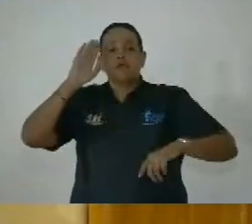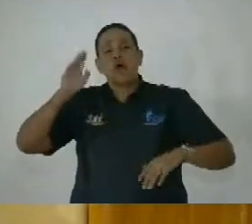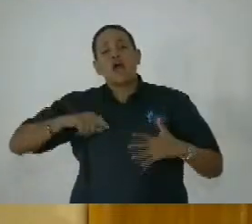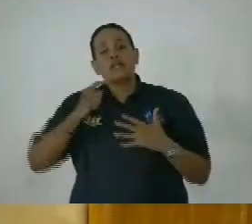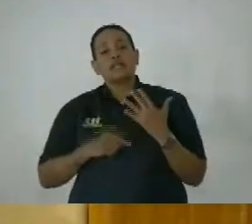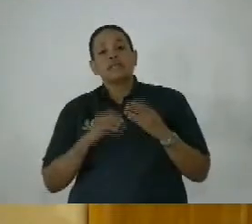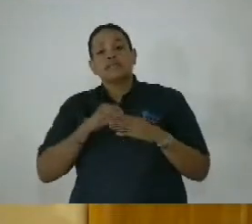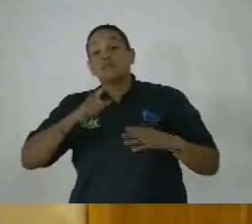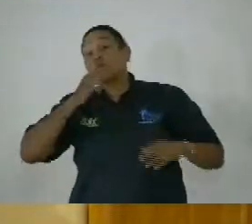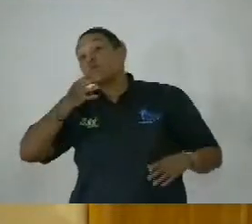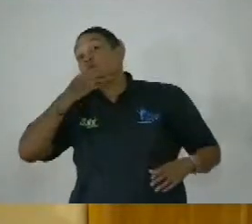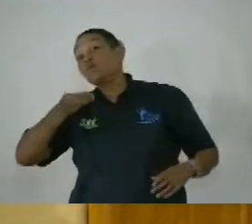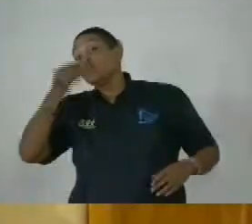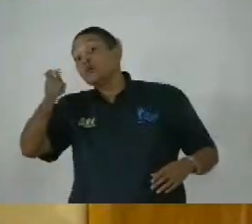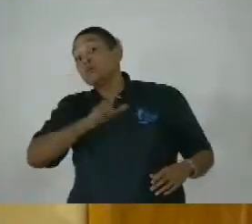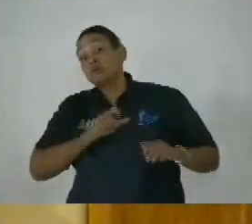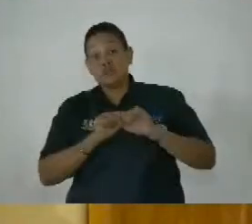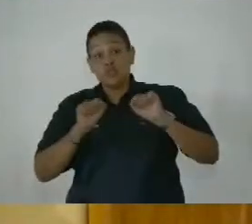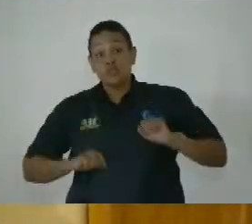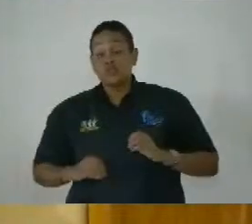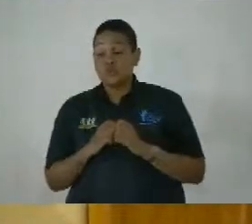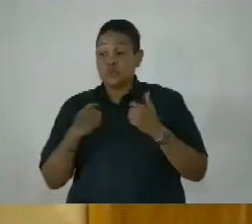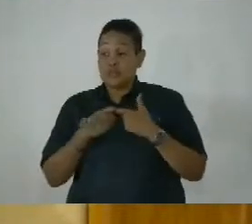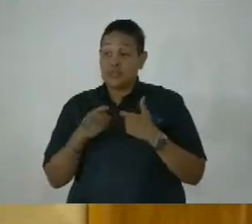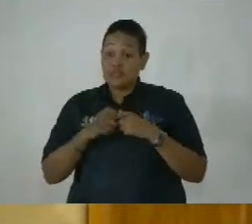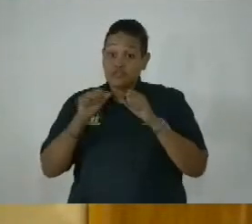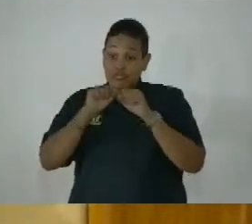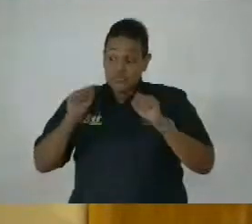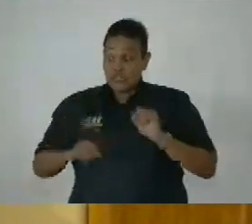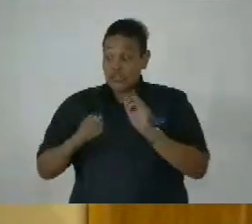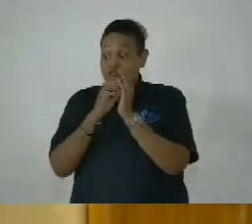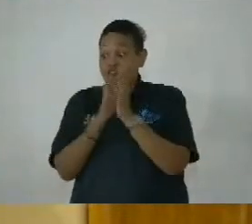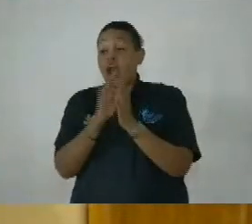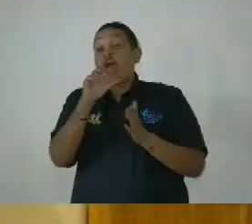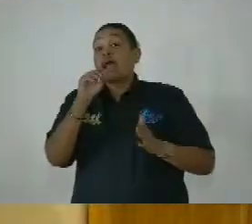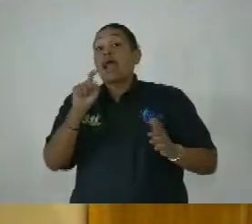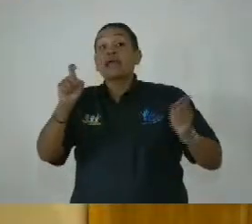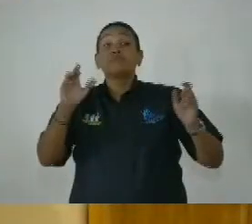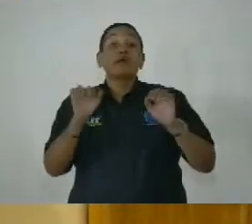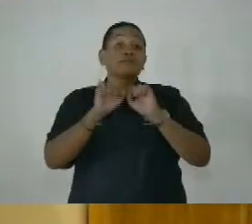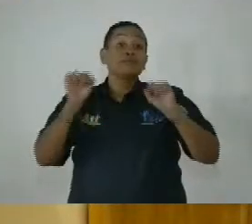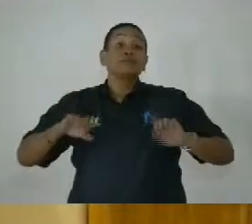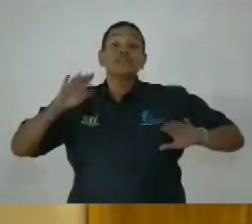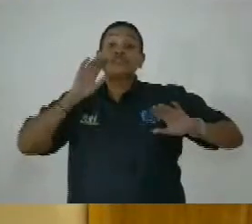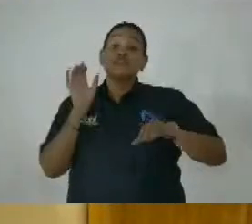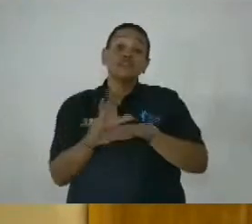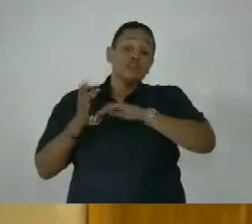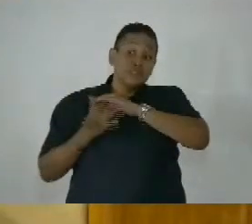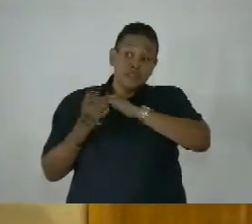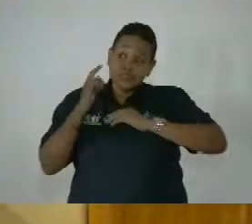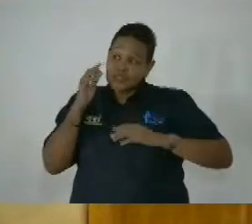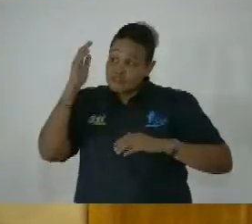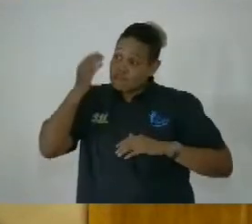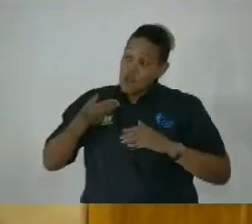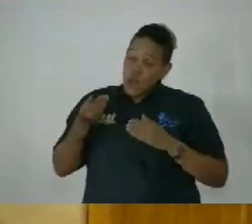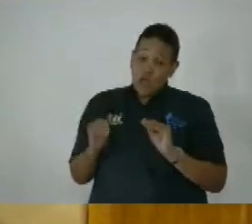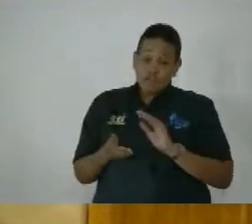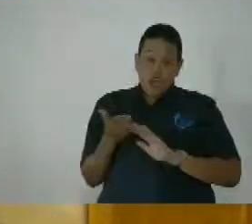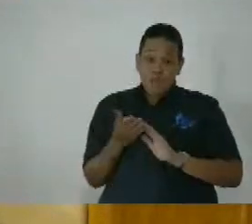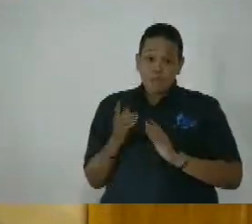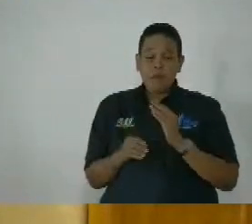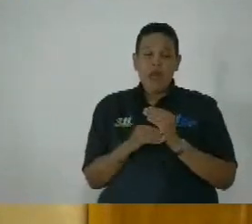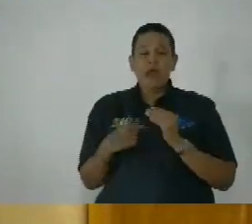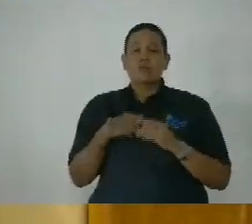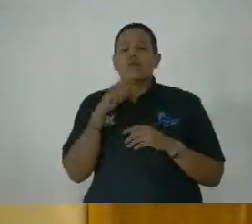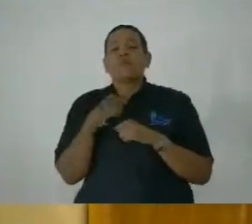include equipping police stations with electronic station record and case management system to digitize the front office operations. And we are going to